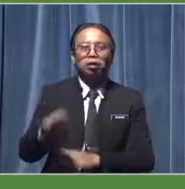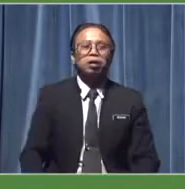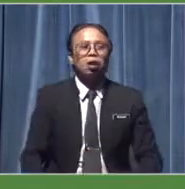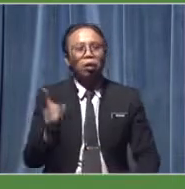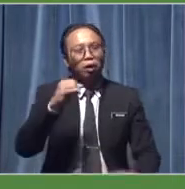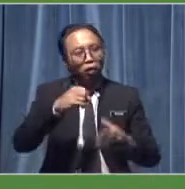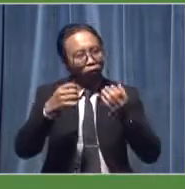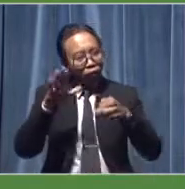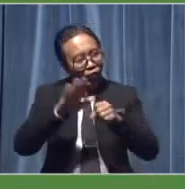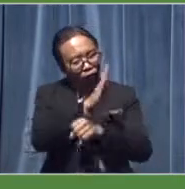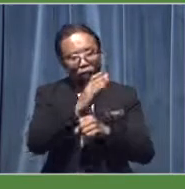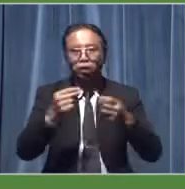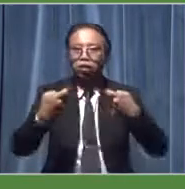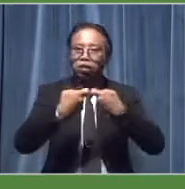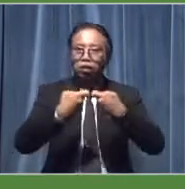charged,